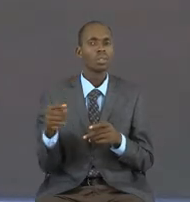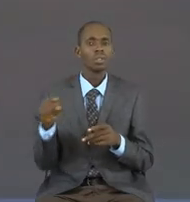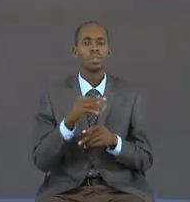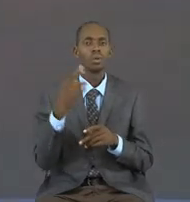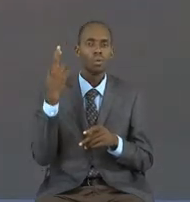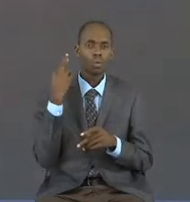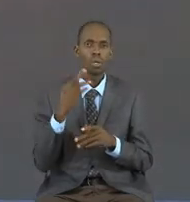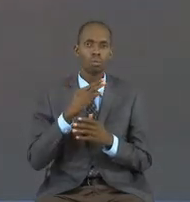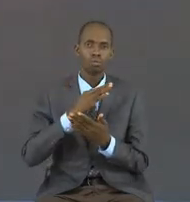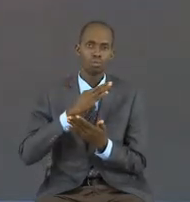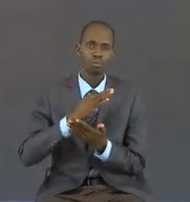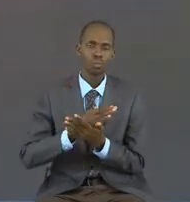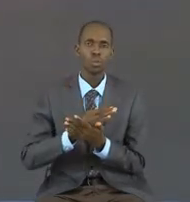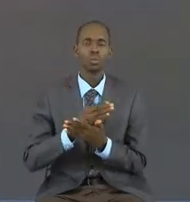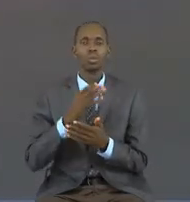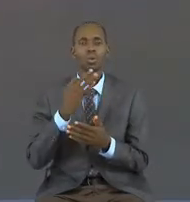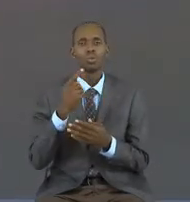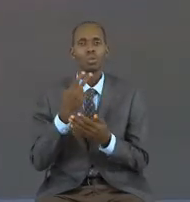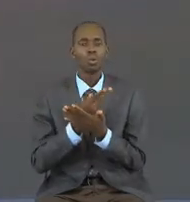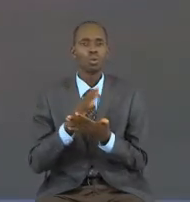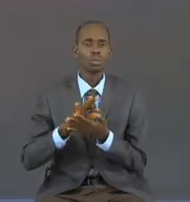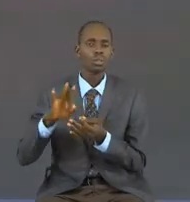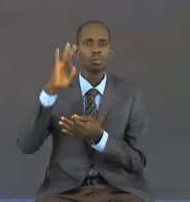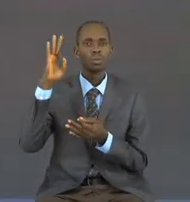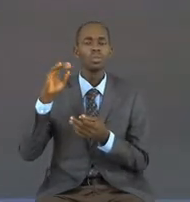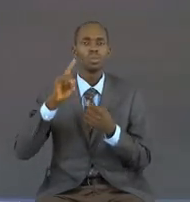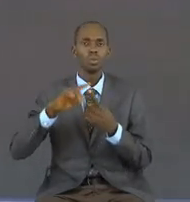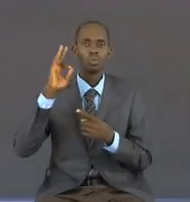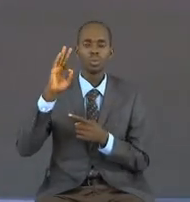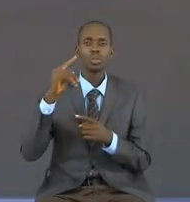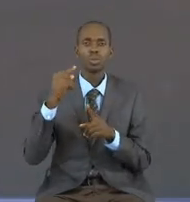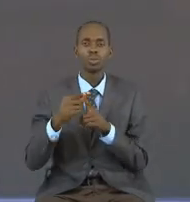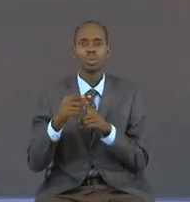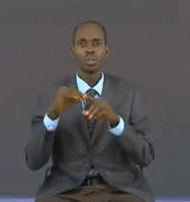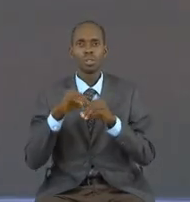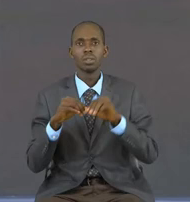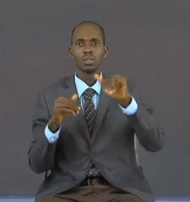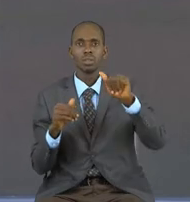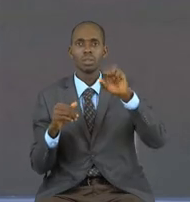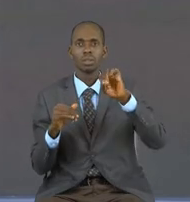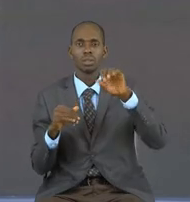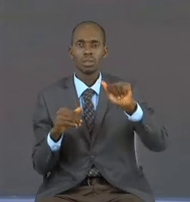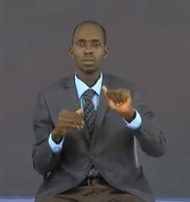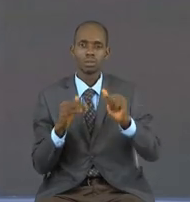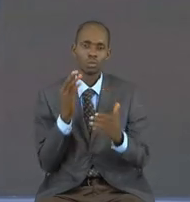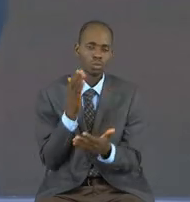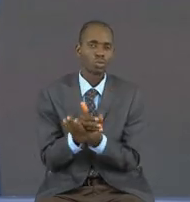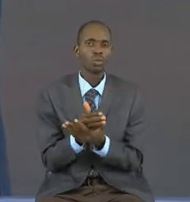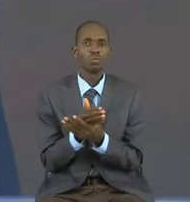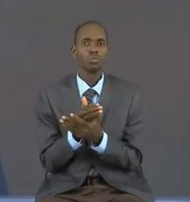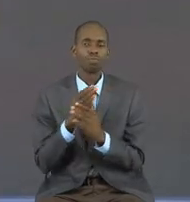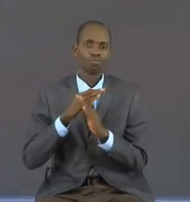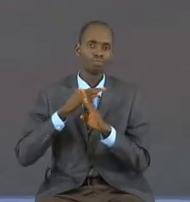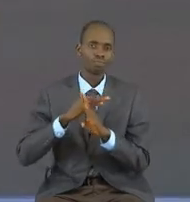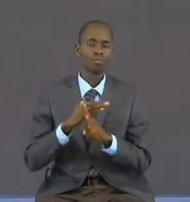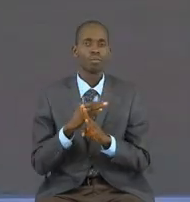to preach the word in Asia. Forbidden, constrained. He